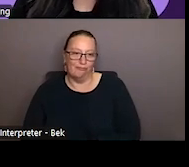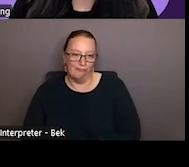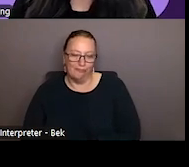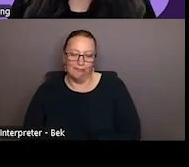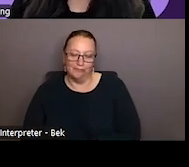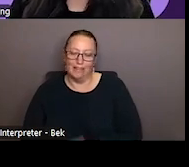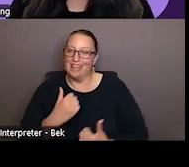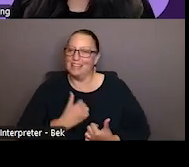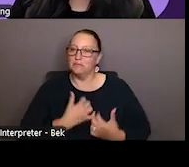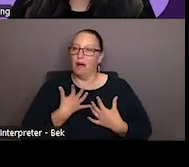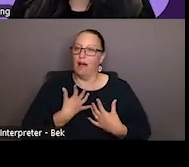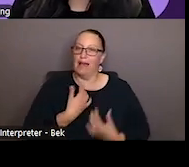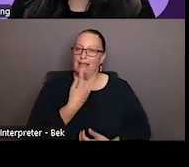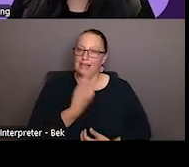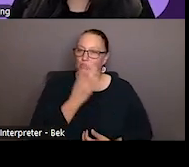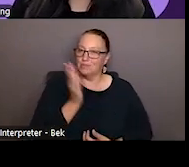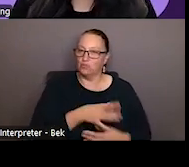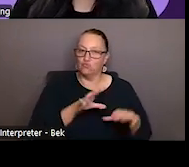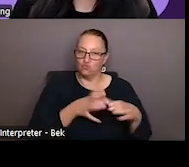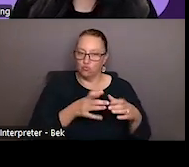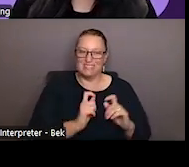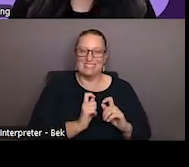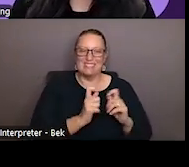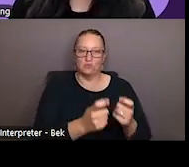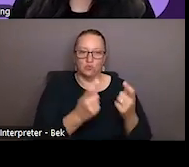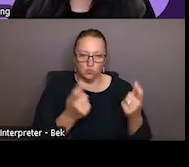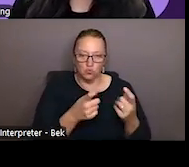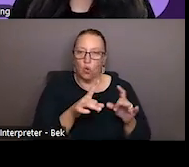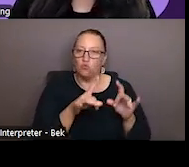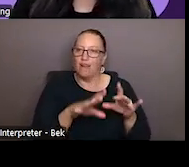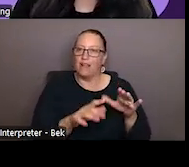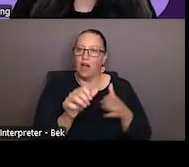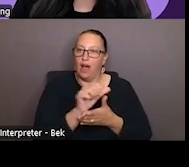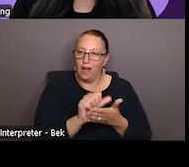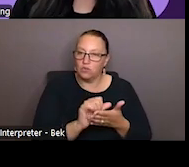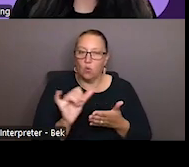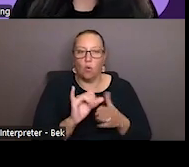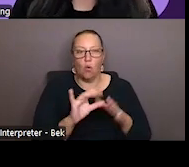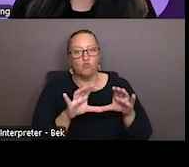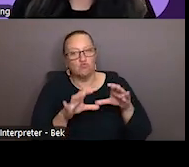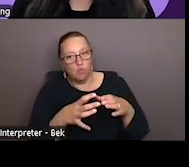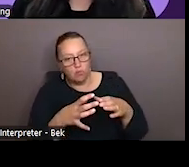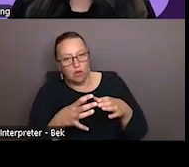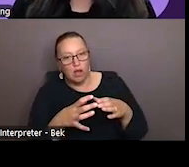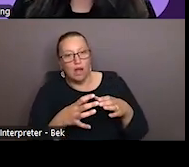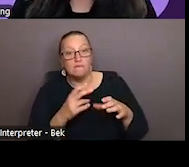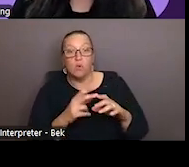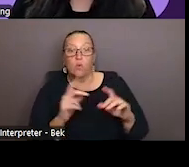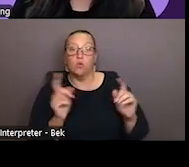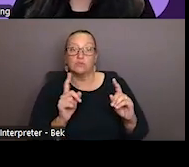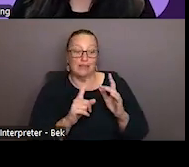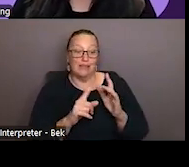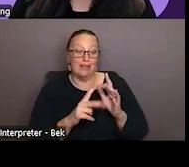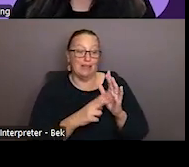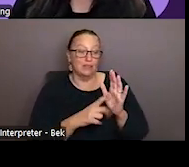Inspire Individual Group category is awarded to an Australian artist or group/collective for an intercultural